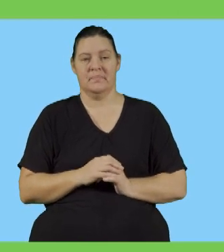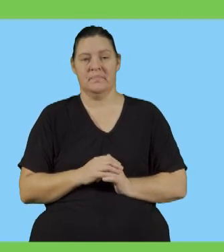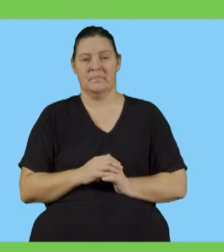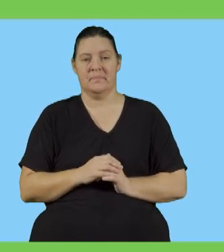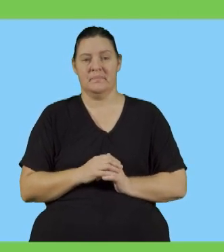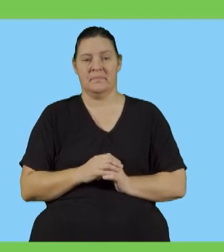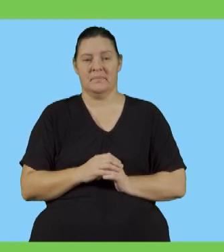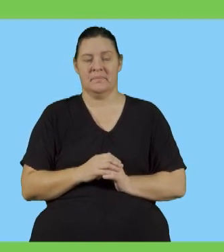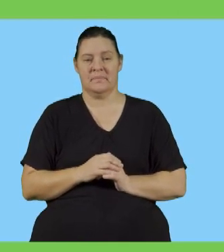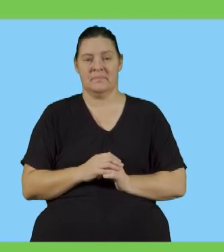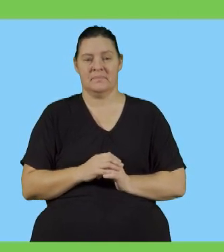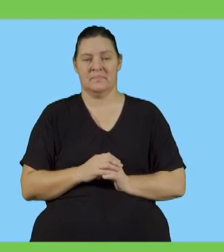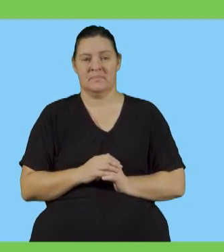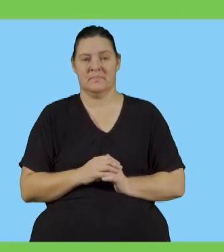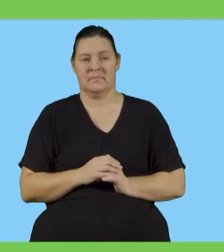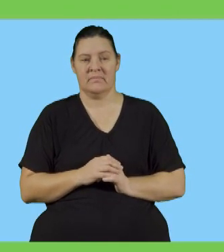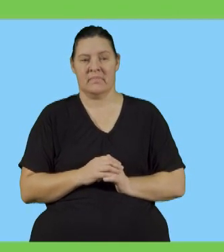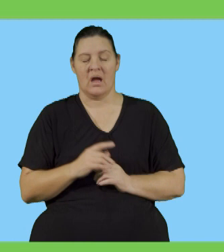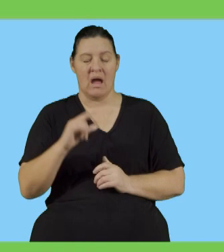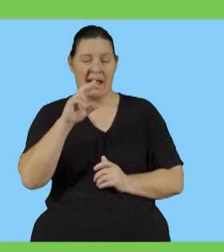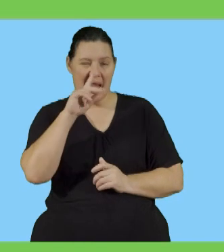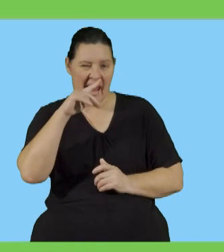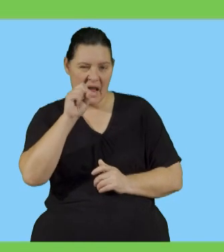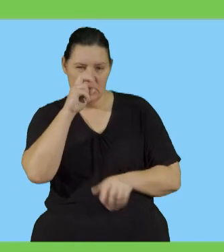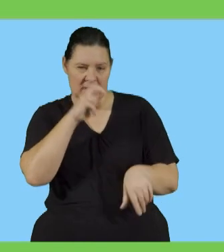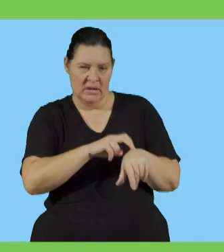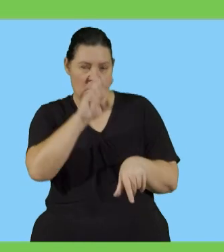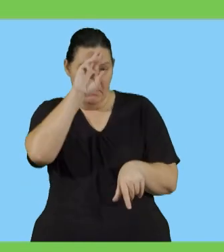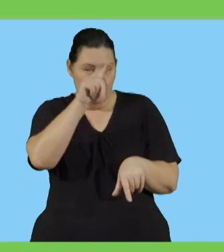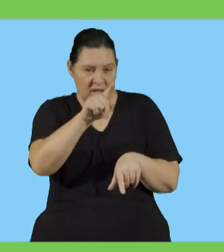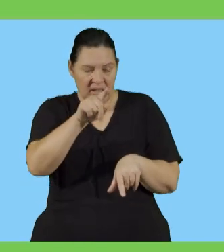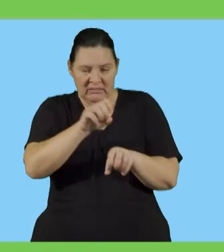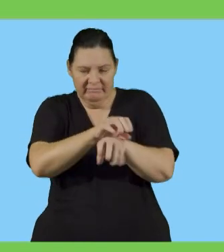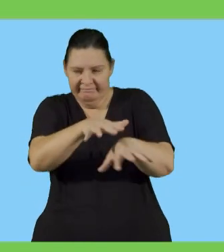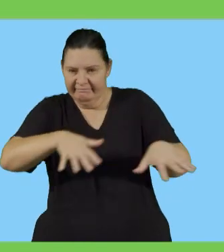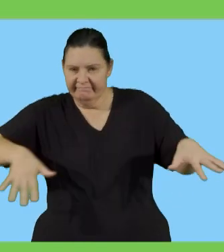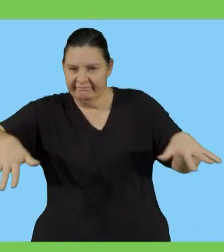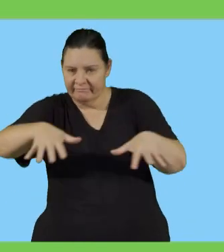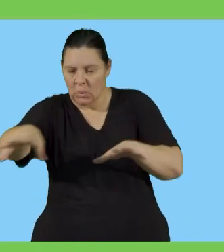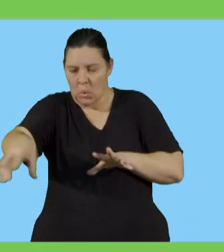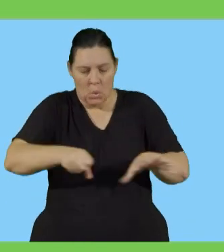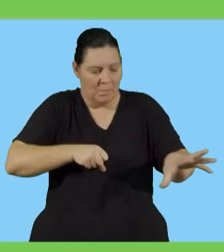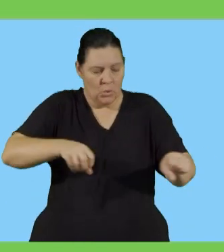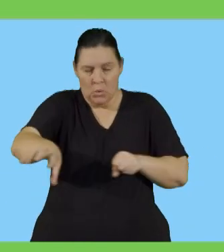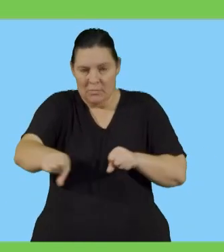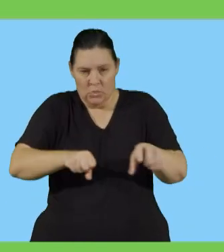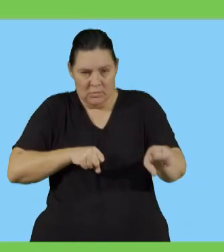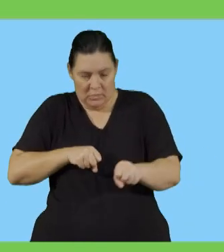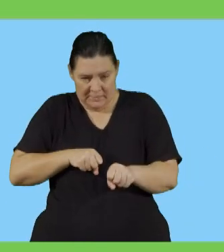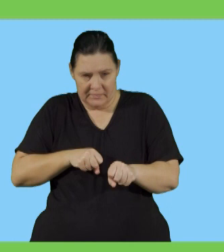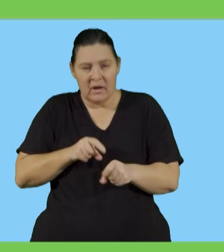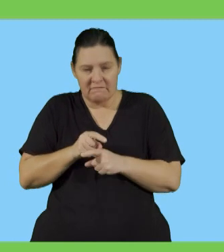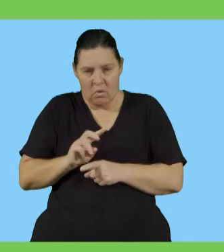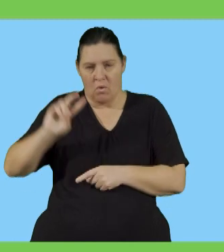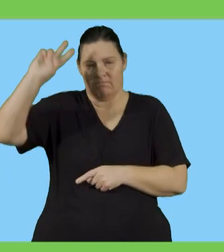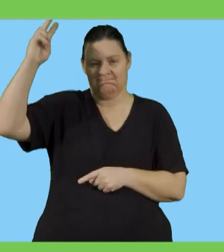carbon dioxide. That is the gas that we need. Remember, the plant takes in the carbon dioxide that we take out.